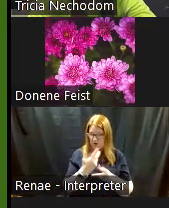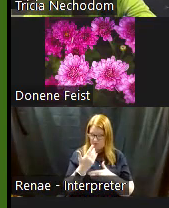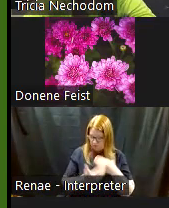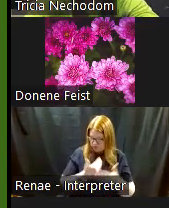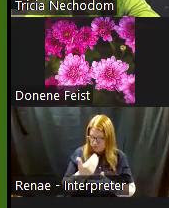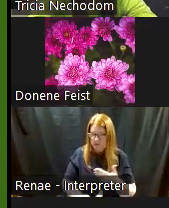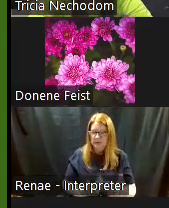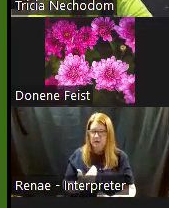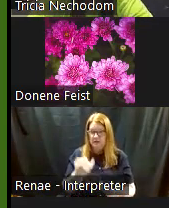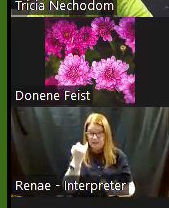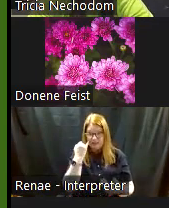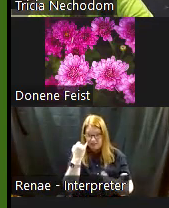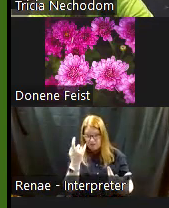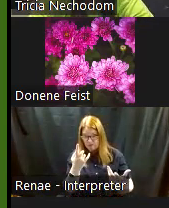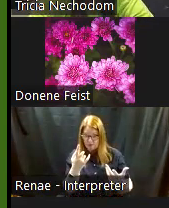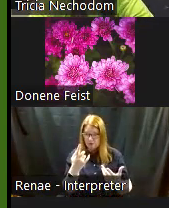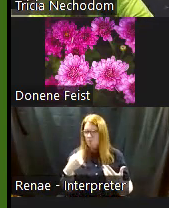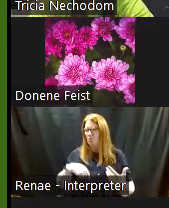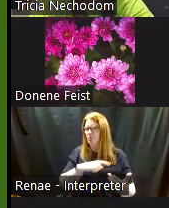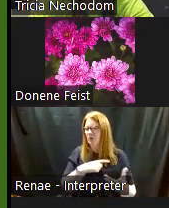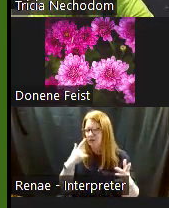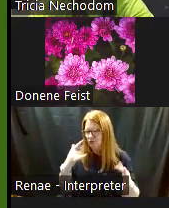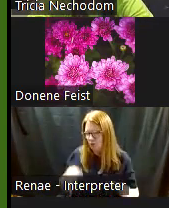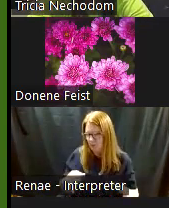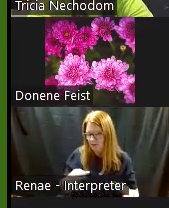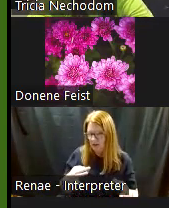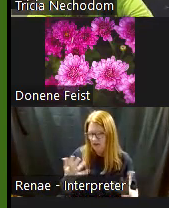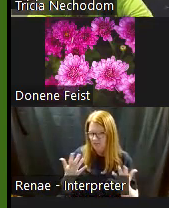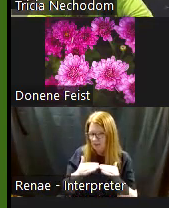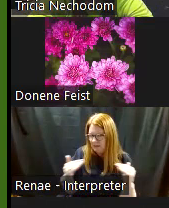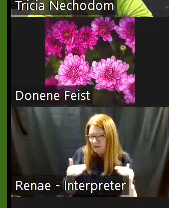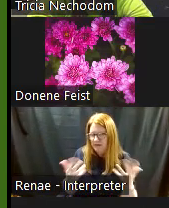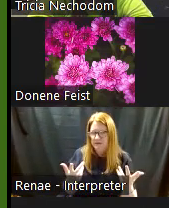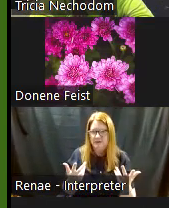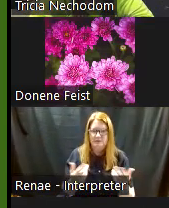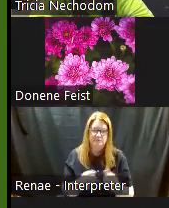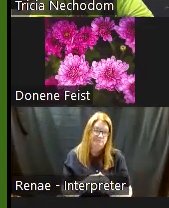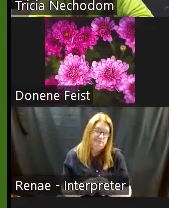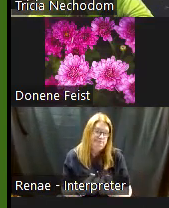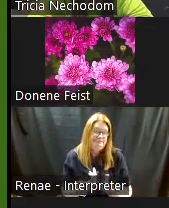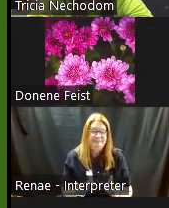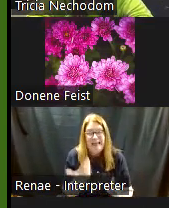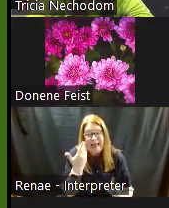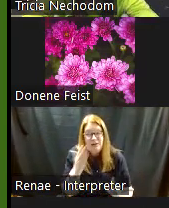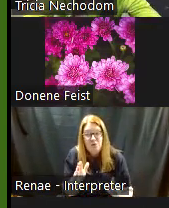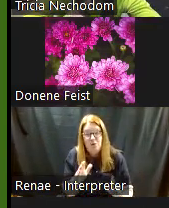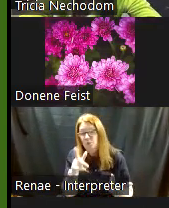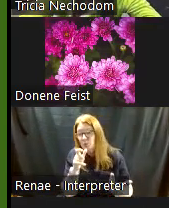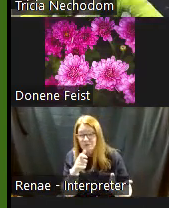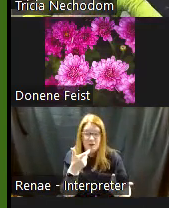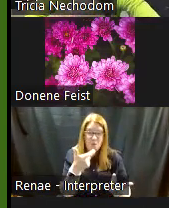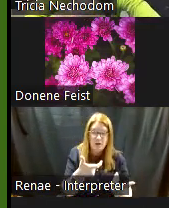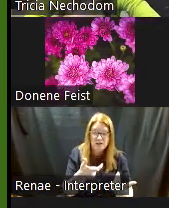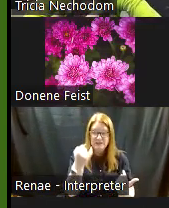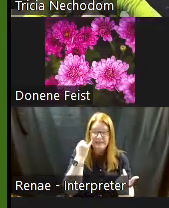we confirm hearing levels. I didn't really know like the target audience, if people watching this were going to be